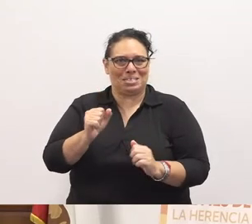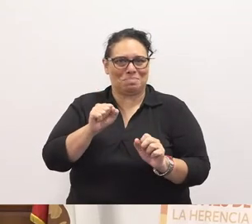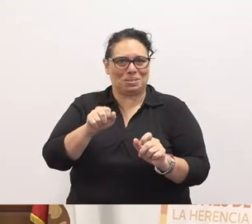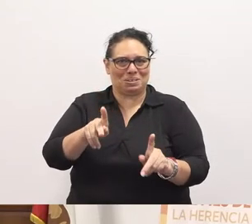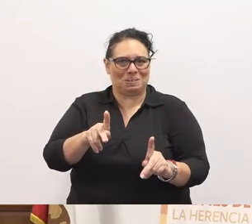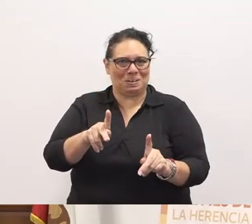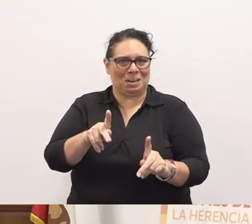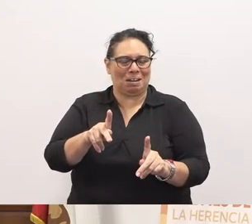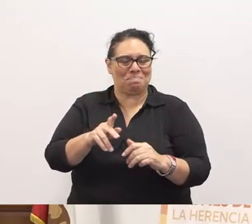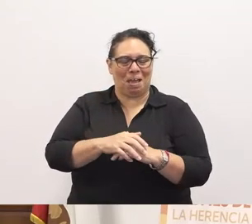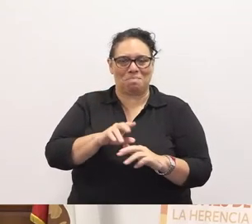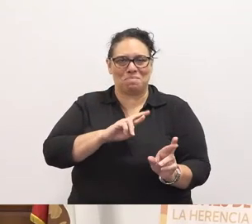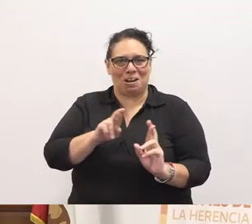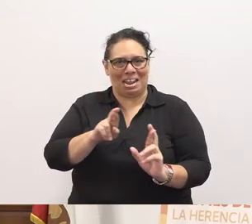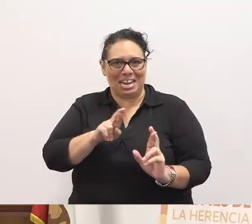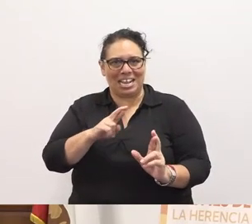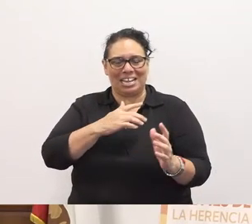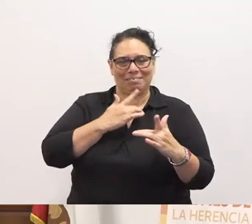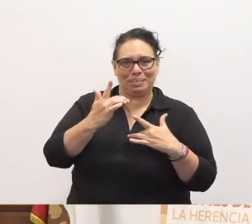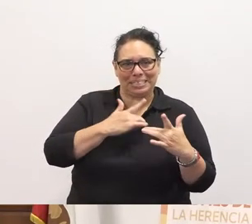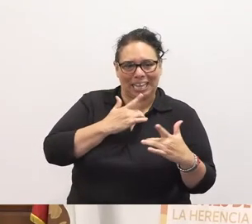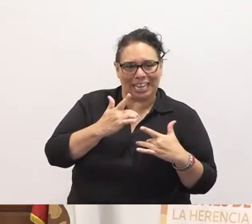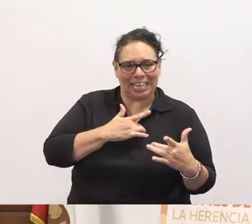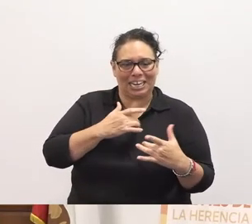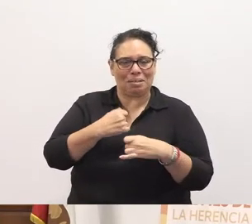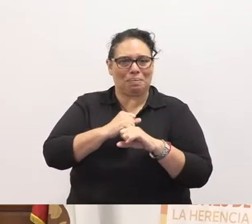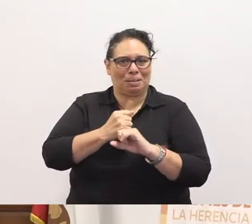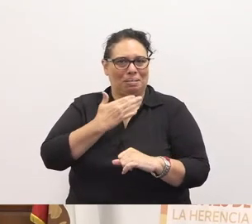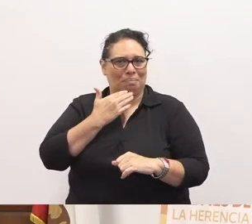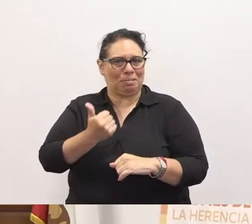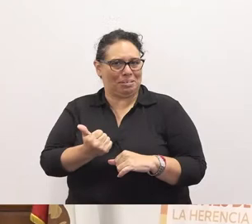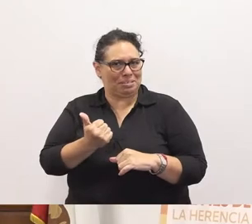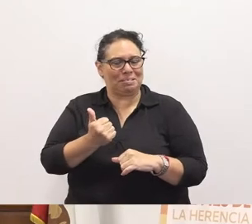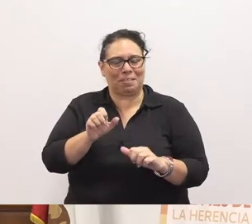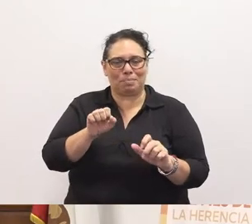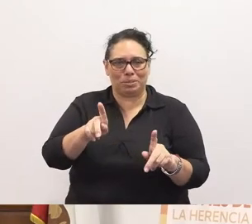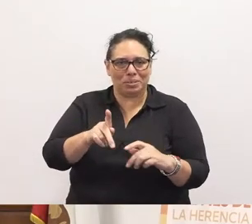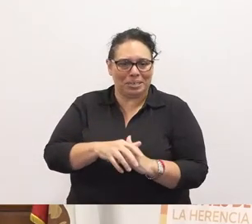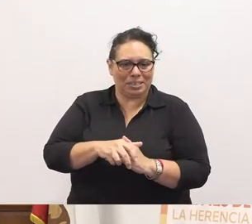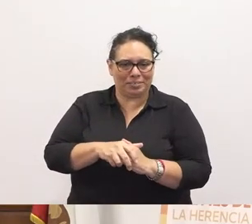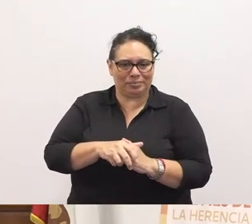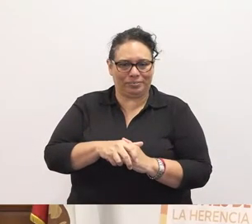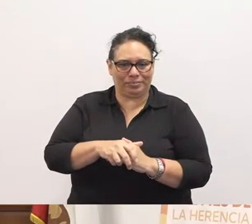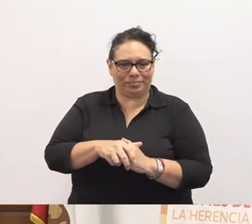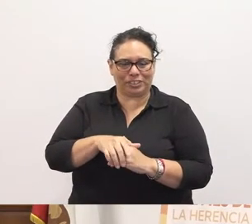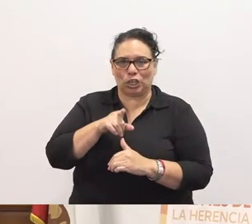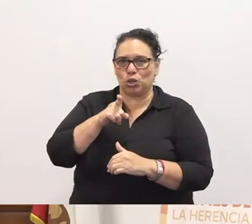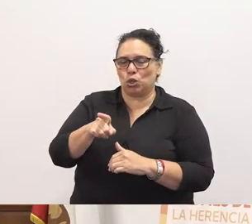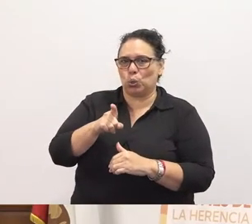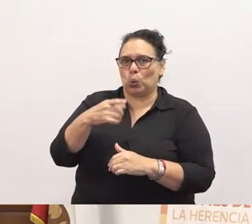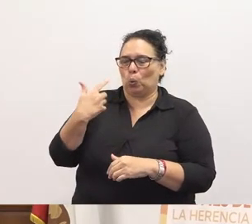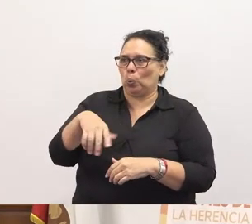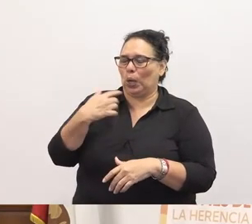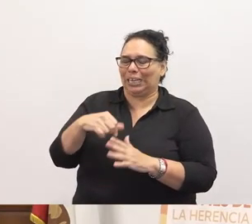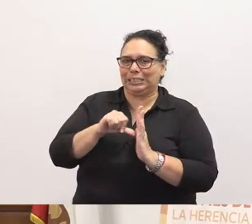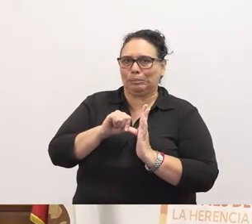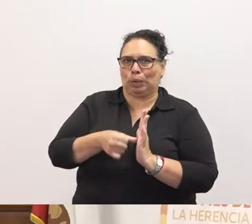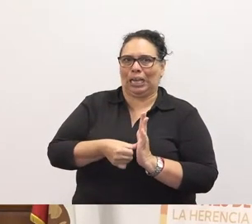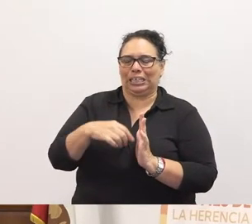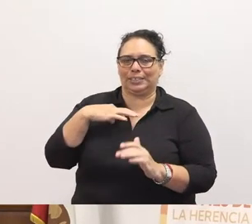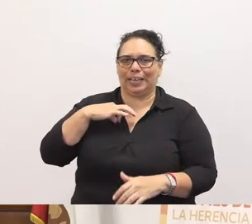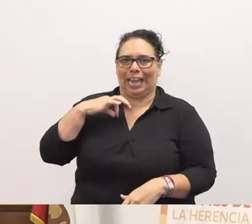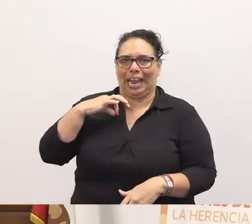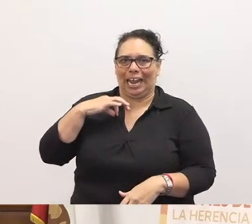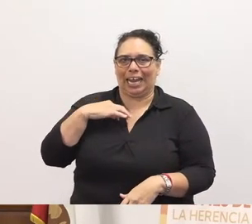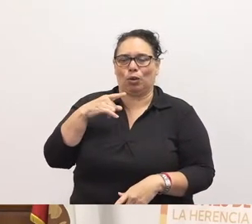opportunities I've had, and I'm ready and I'm excited to make the most of this opportunity. You were such an impressive candidate.